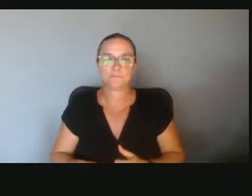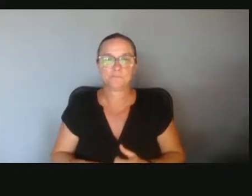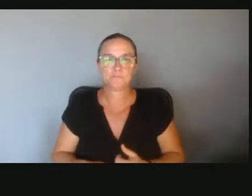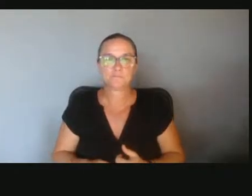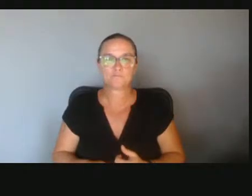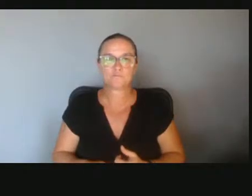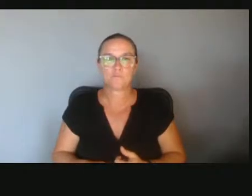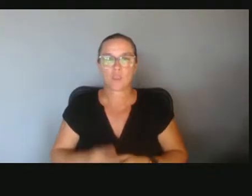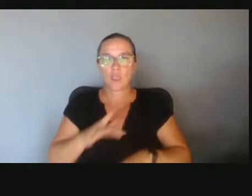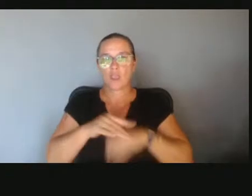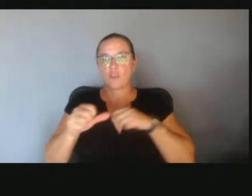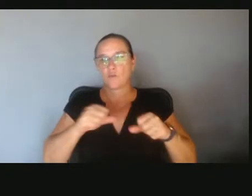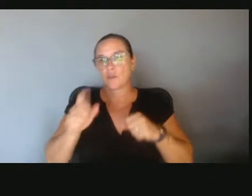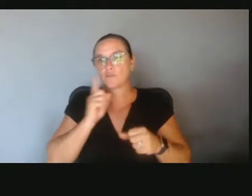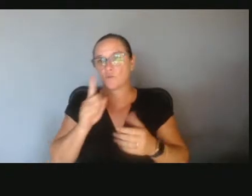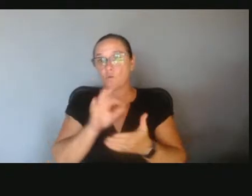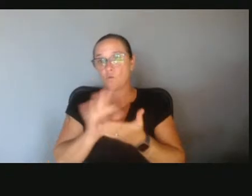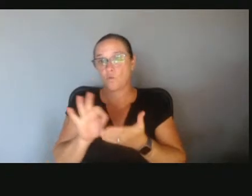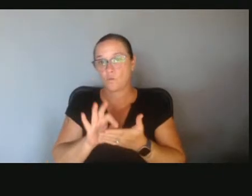So earthquake counts for the last month.